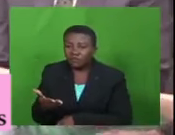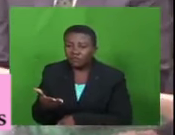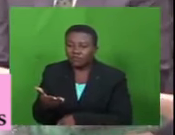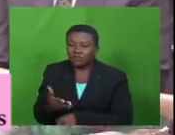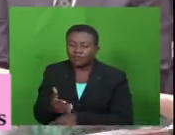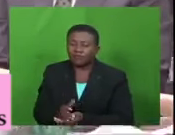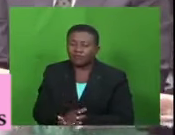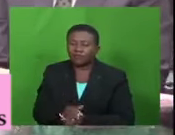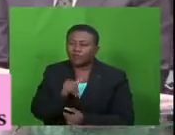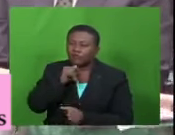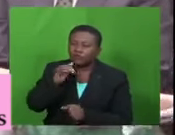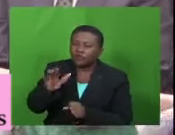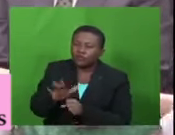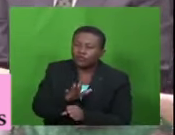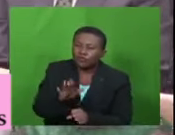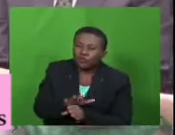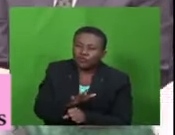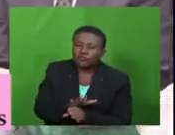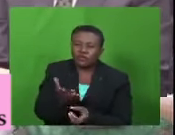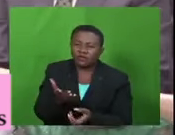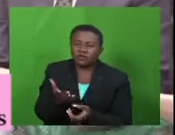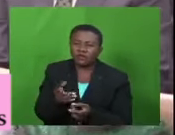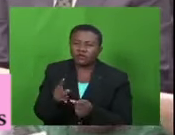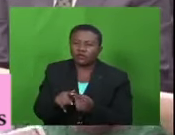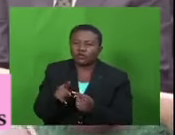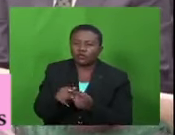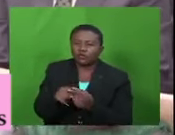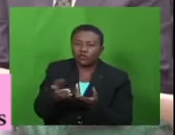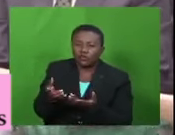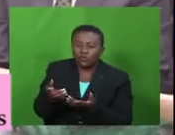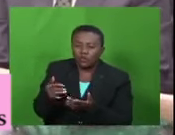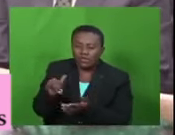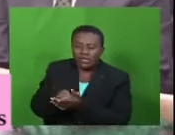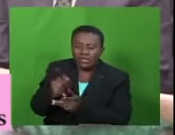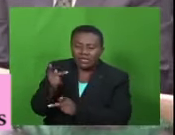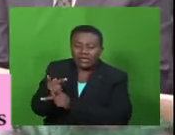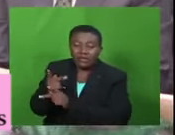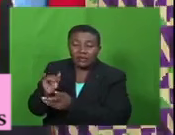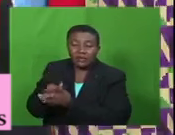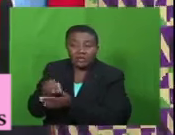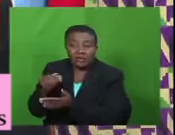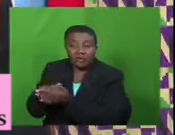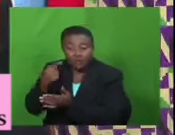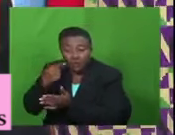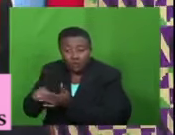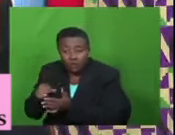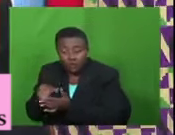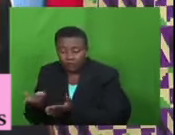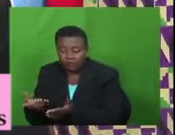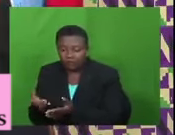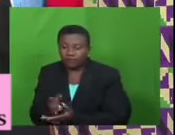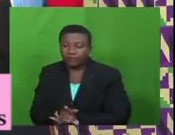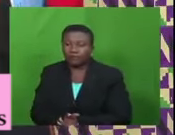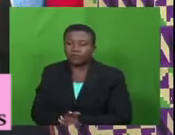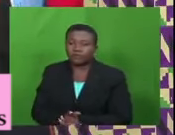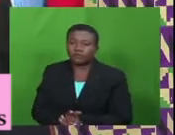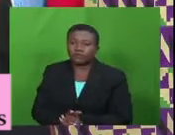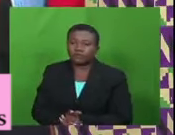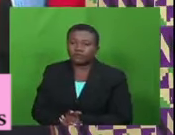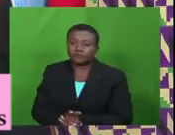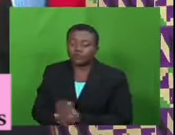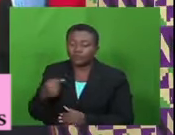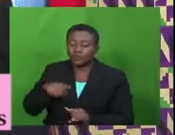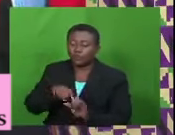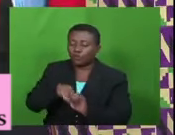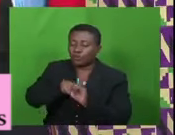sufficient for restoration of debt sustainability. A critical component of the measures we are implementing